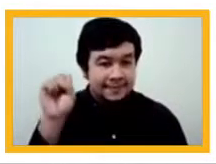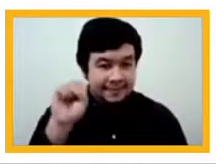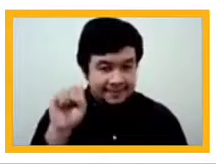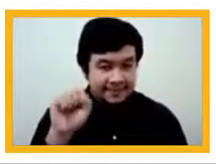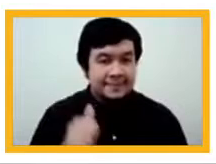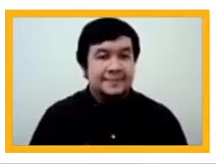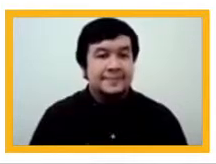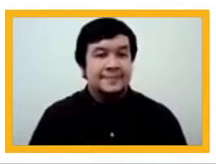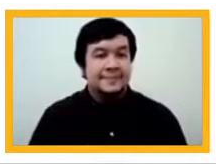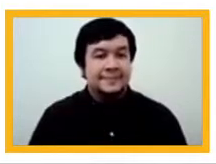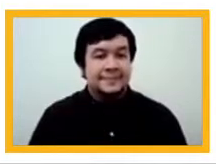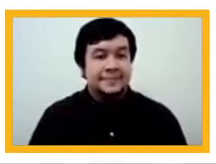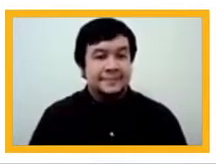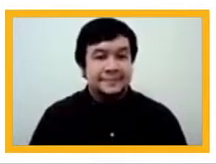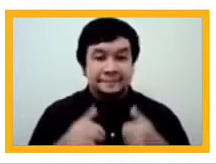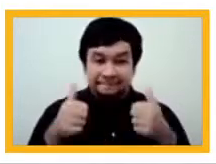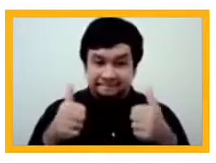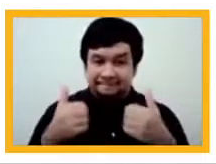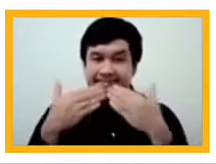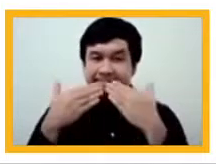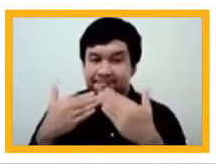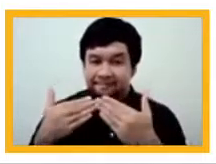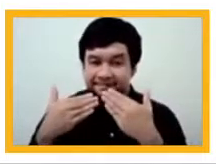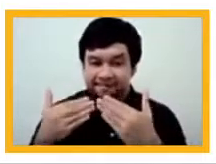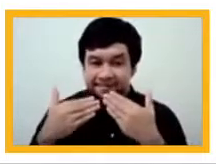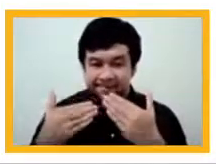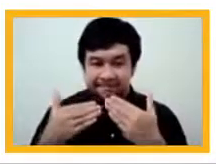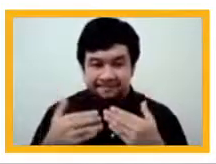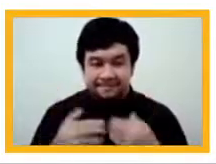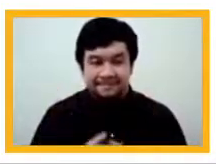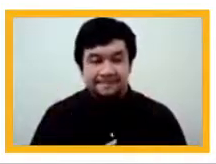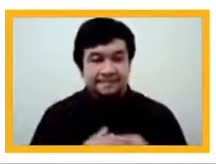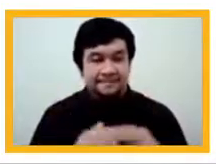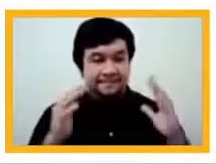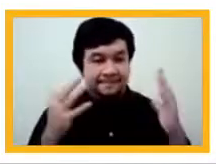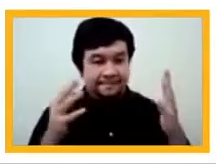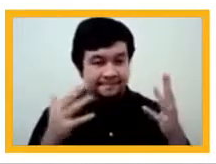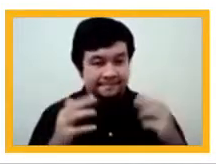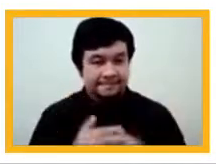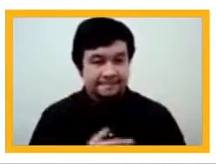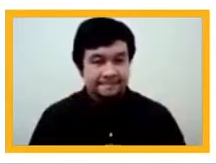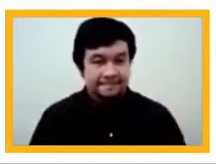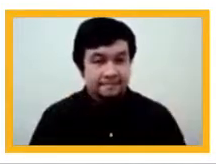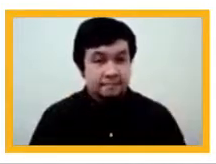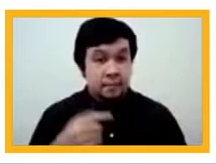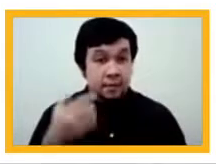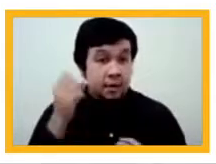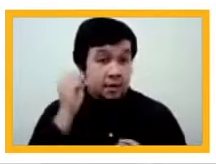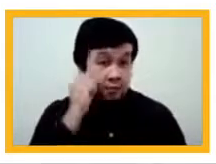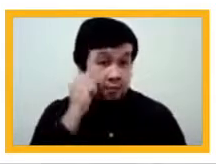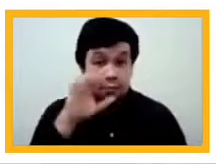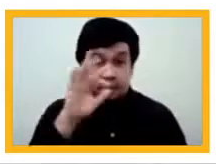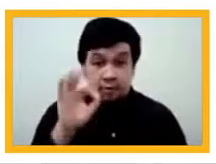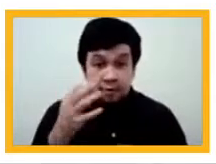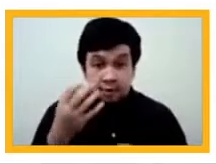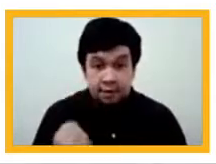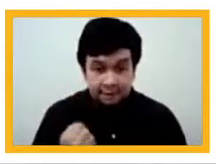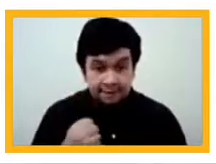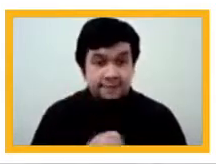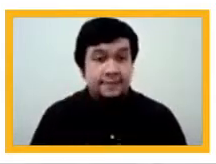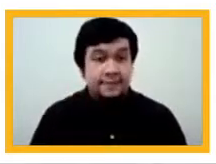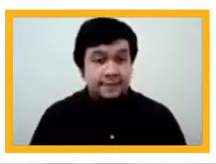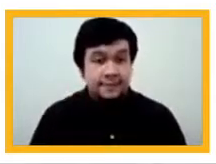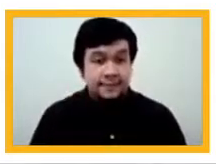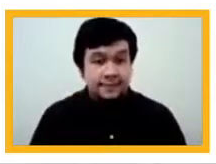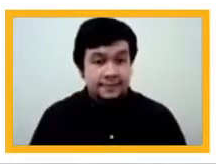That's my presentation. Okay. Thank you very much. So maybe one question for you, Yunmook, is what would you recommend